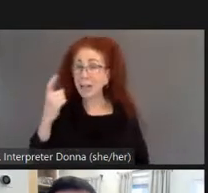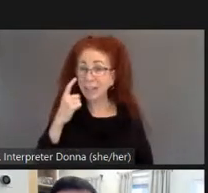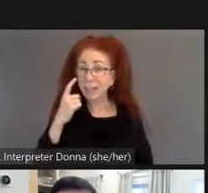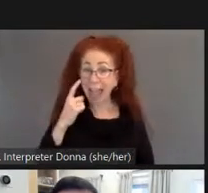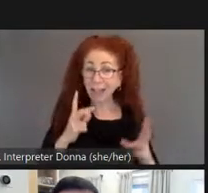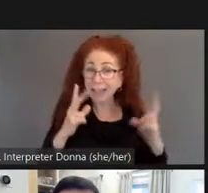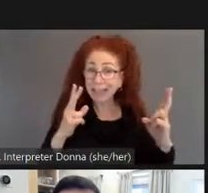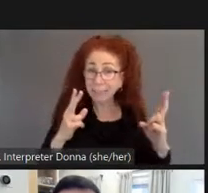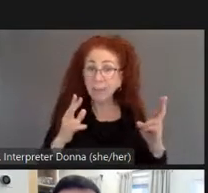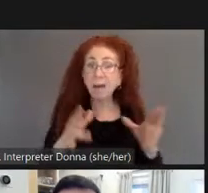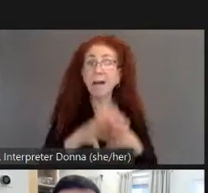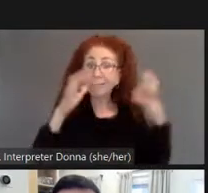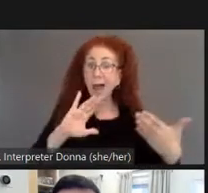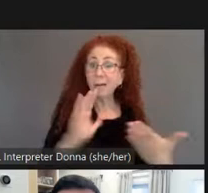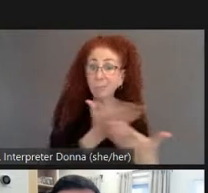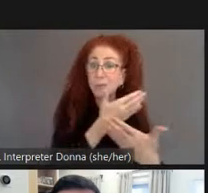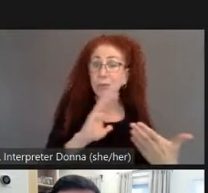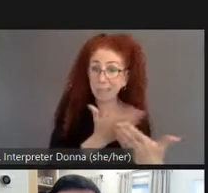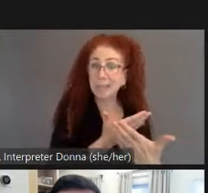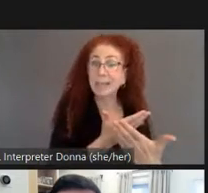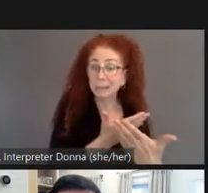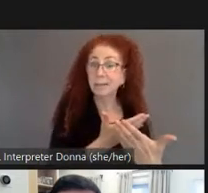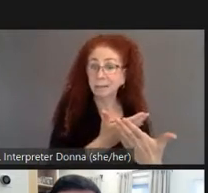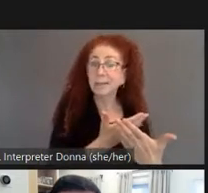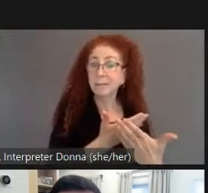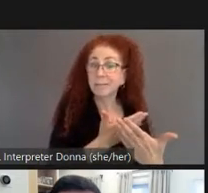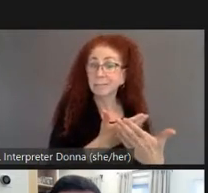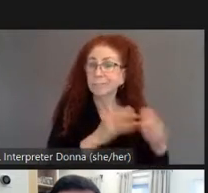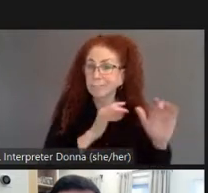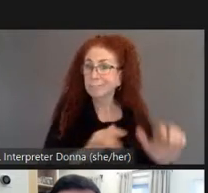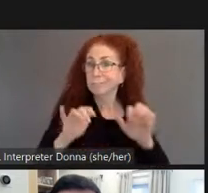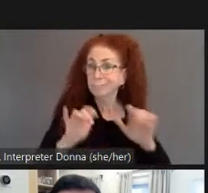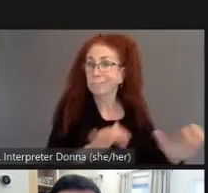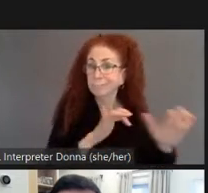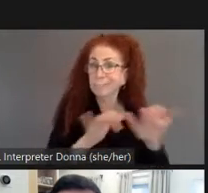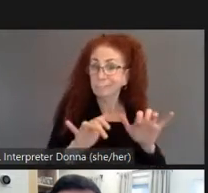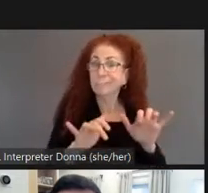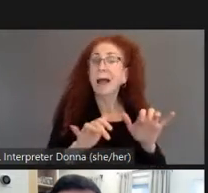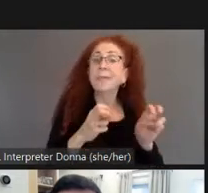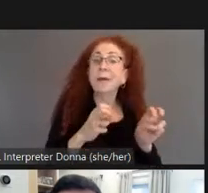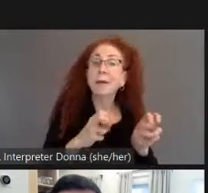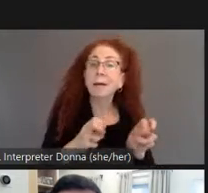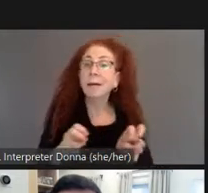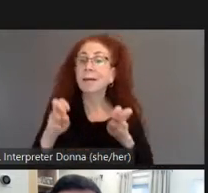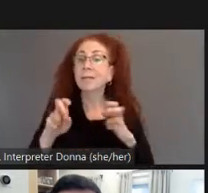just music, but and then transition to